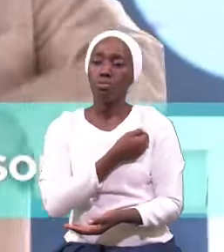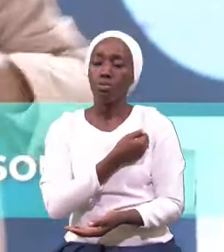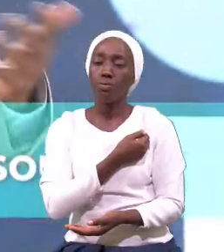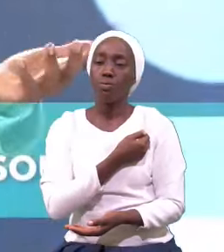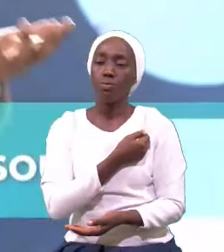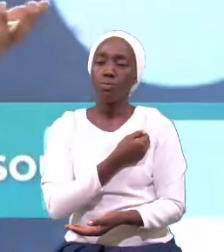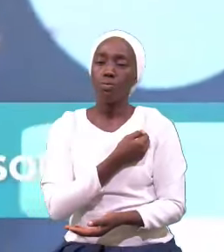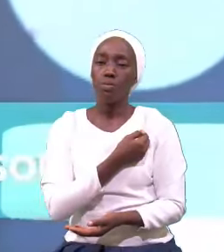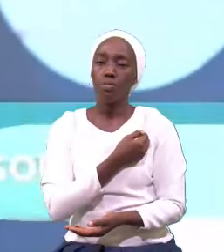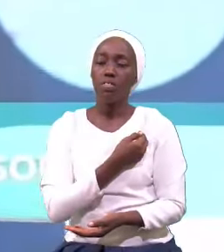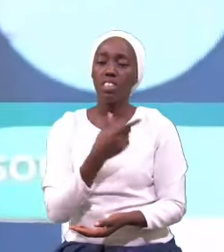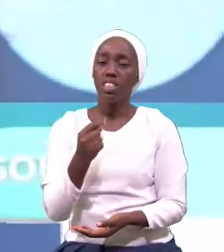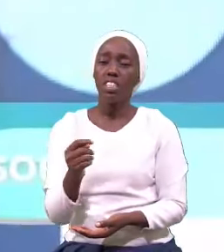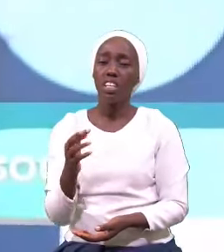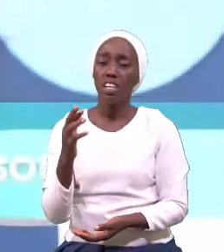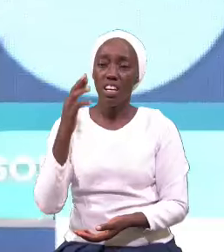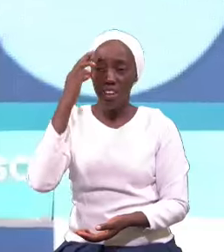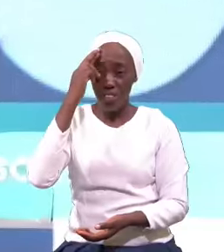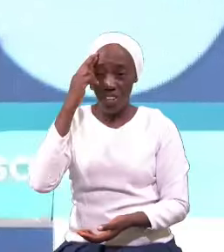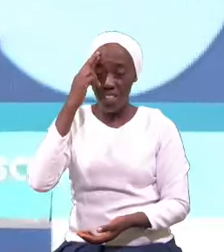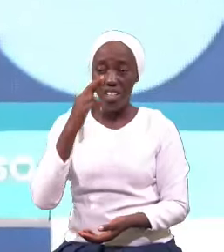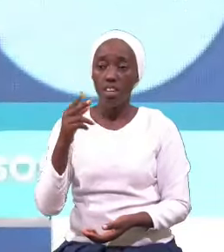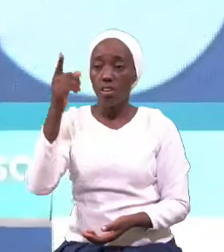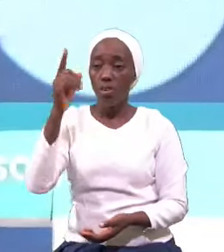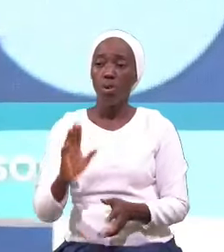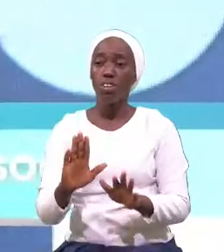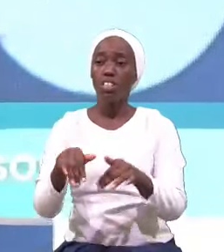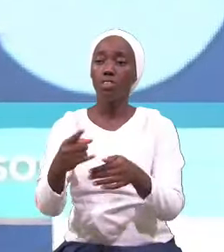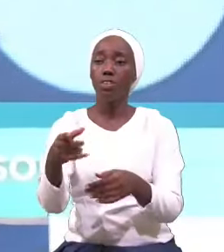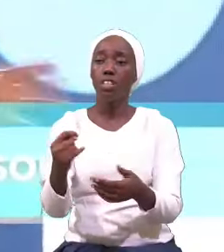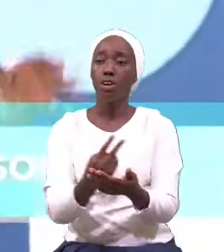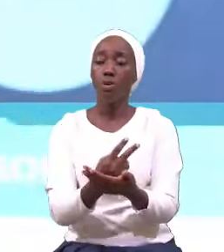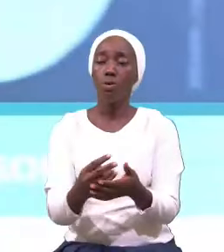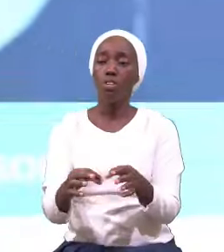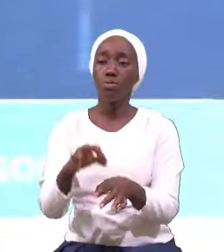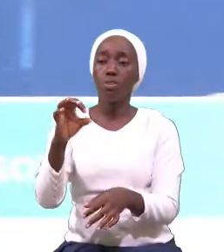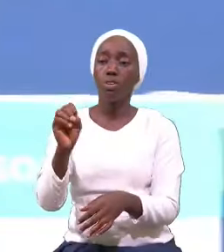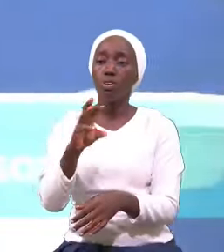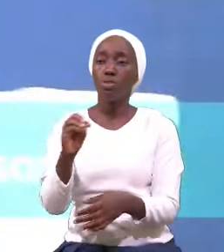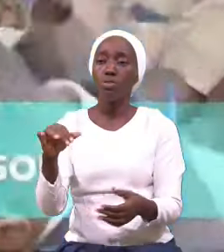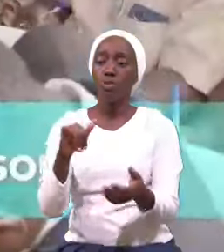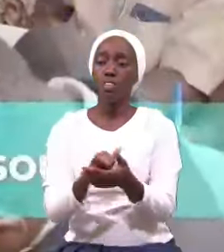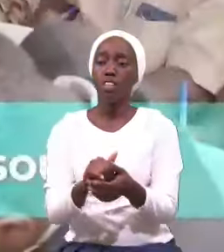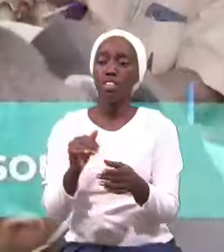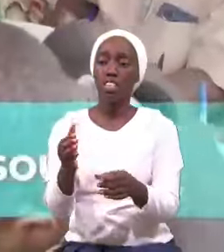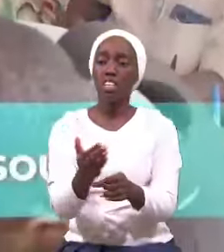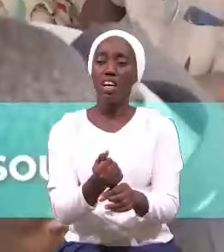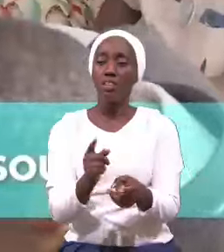The reason God gives us the Holy Spirit is so that we'll get to the harvest field.